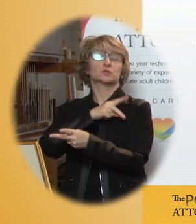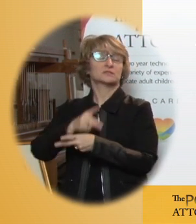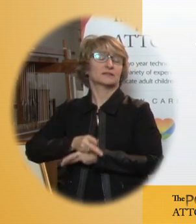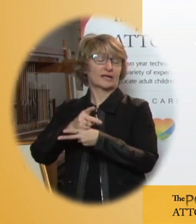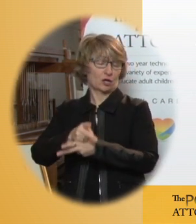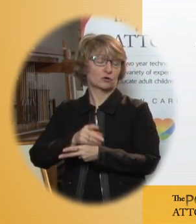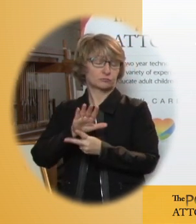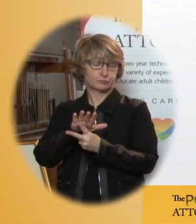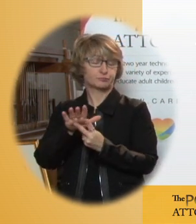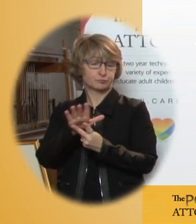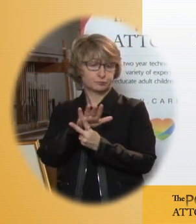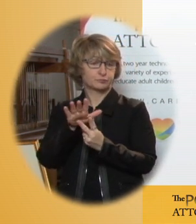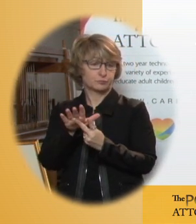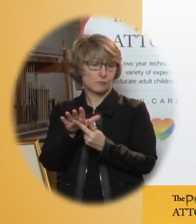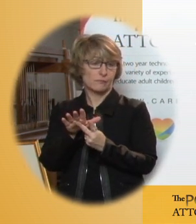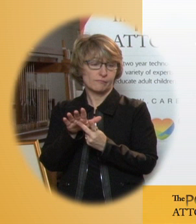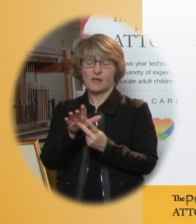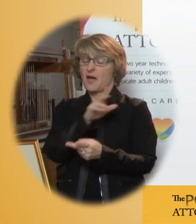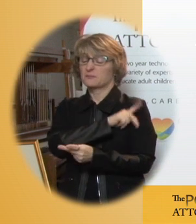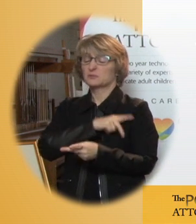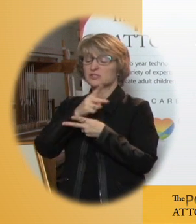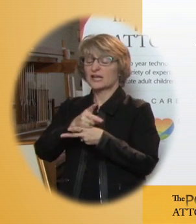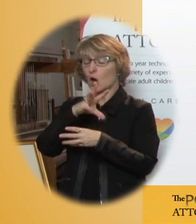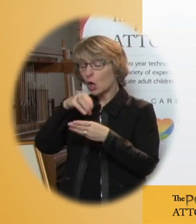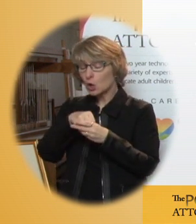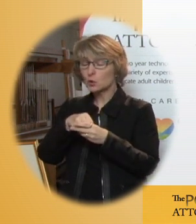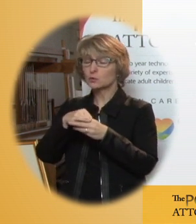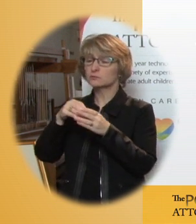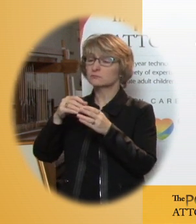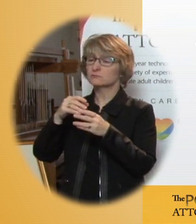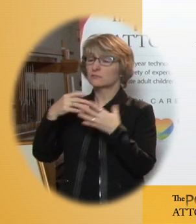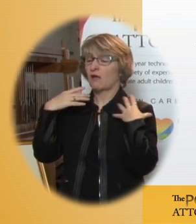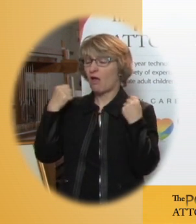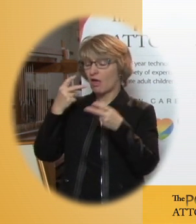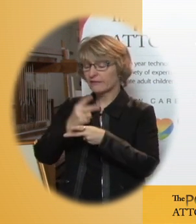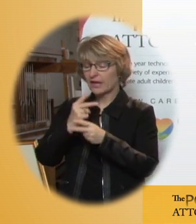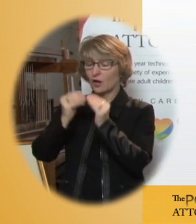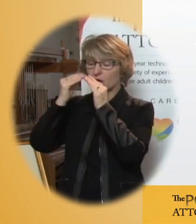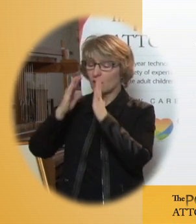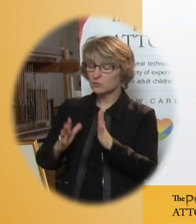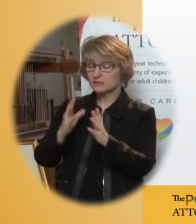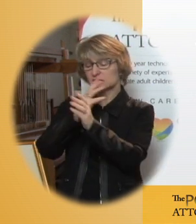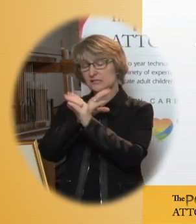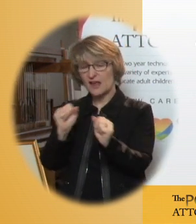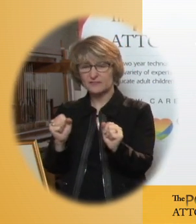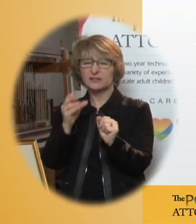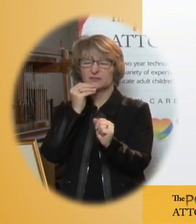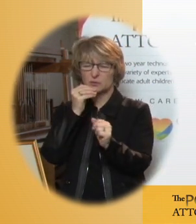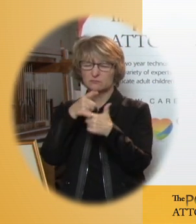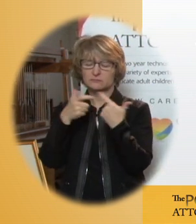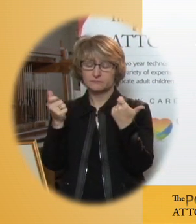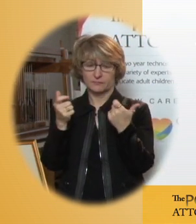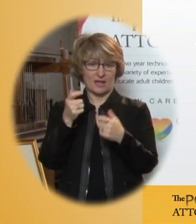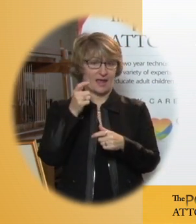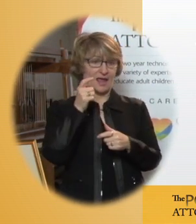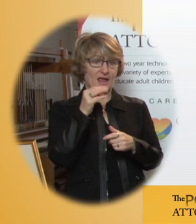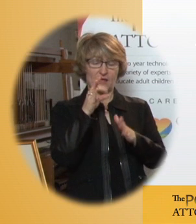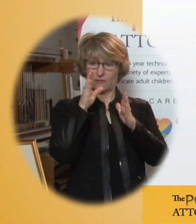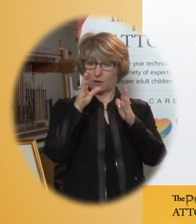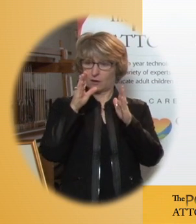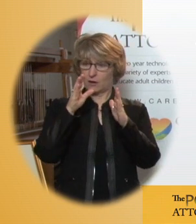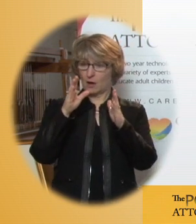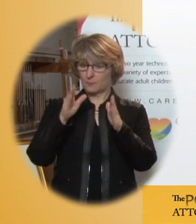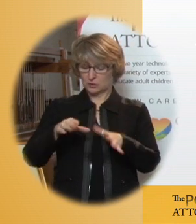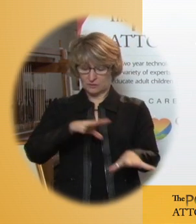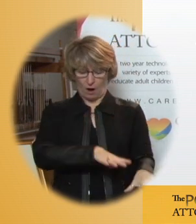care, which includes healthcare, food, and housing and safety. A person who makes decisions